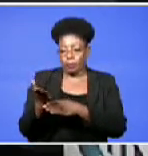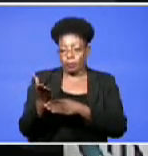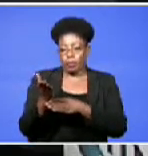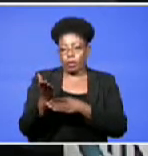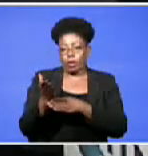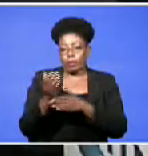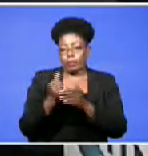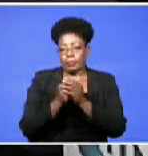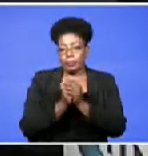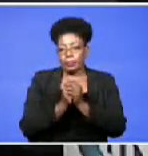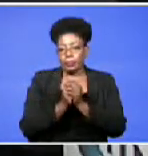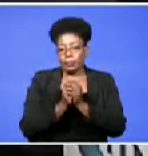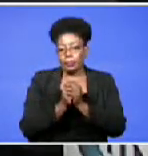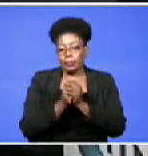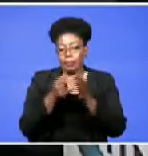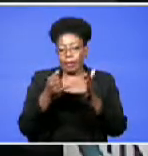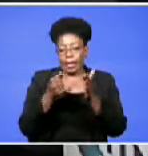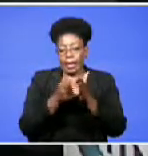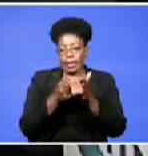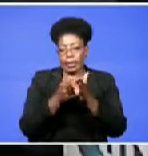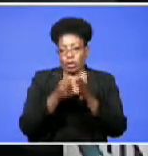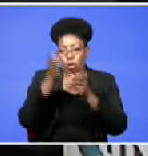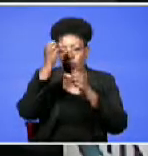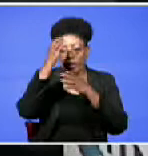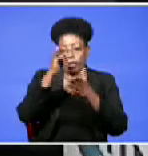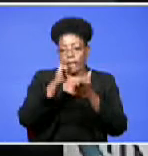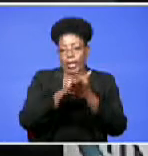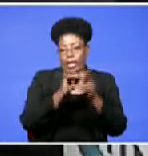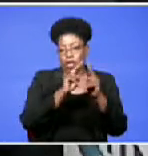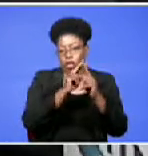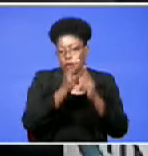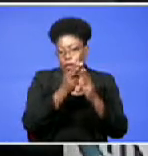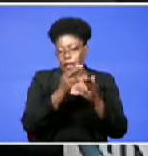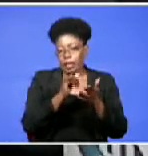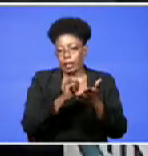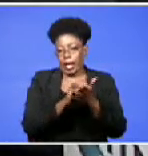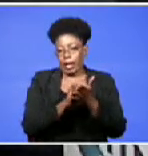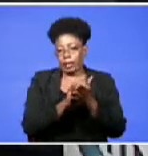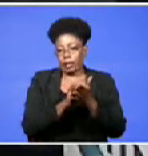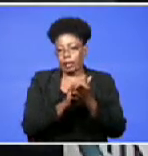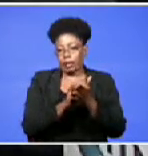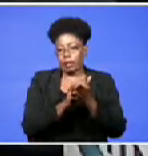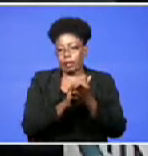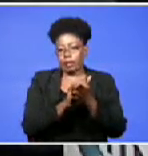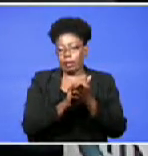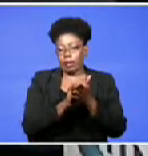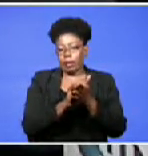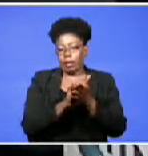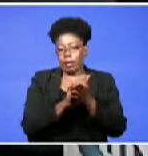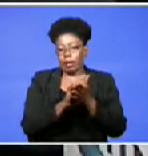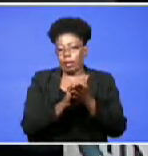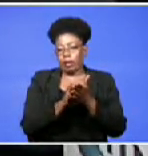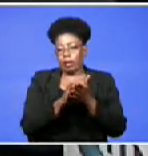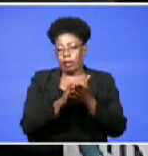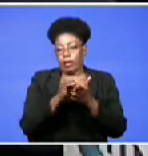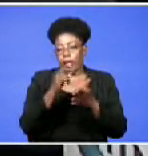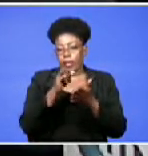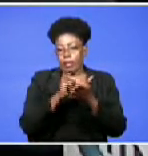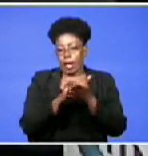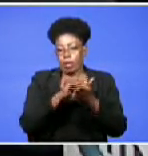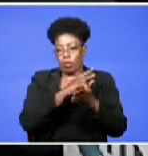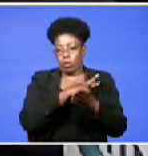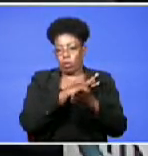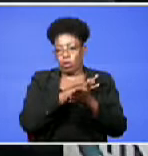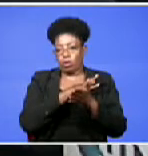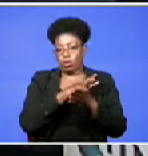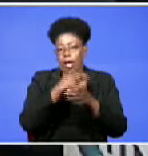and intimidation. It is the opinion of the union that BUSU has met the criteria for